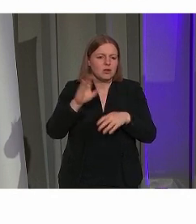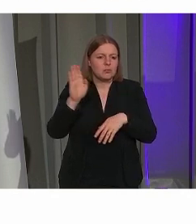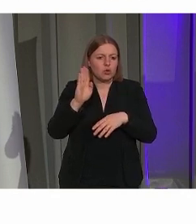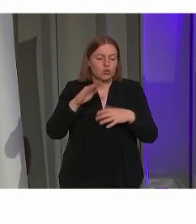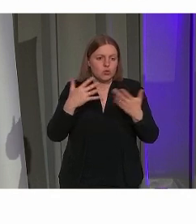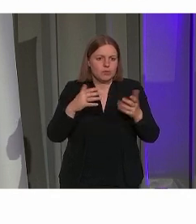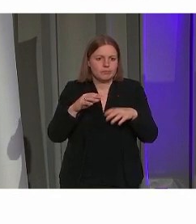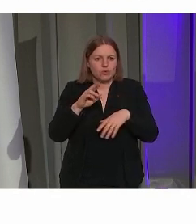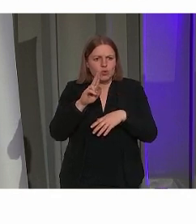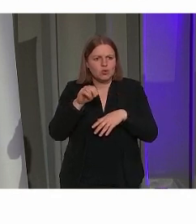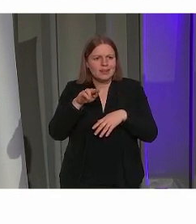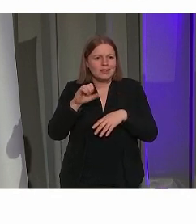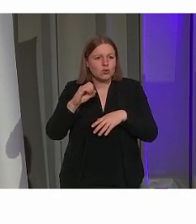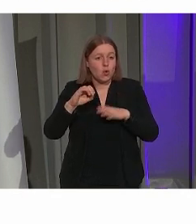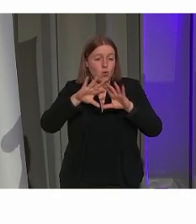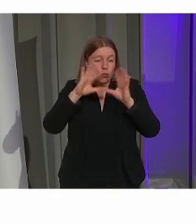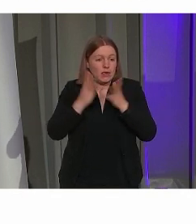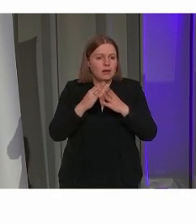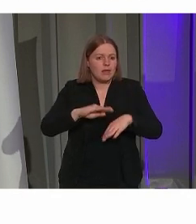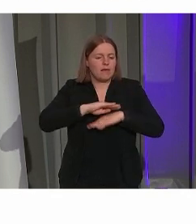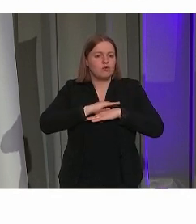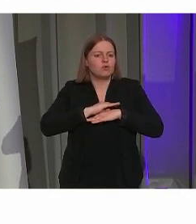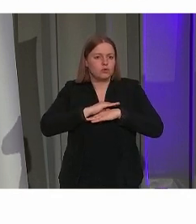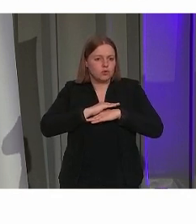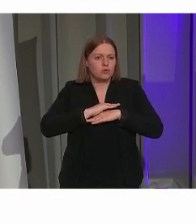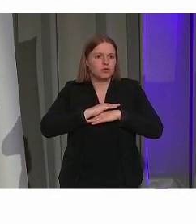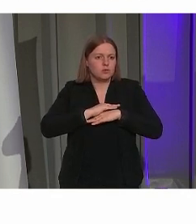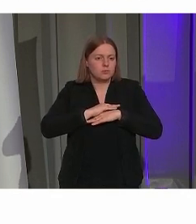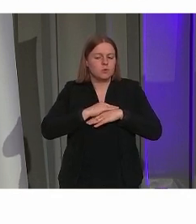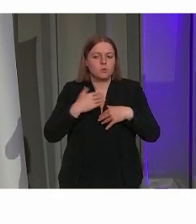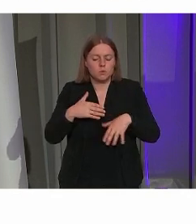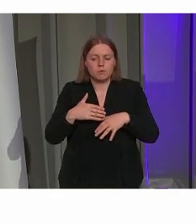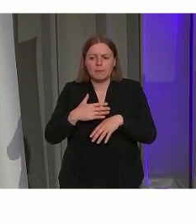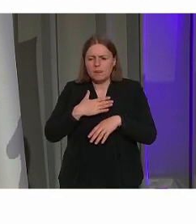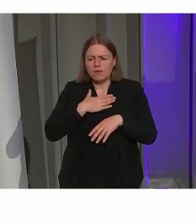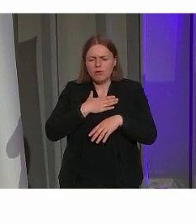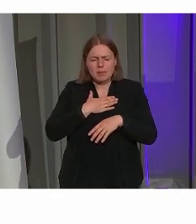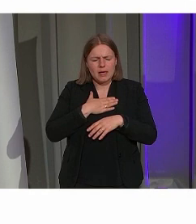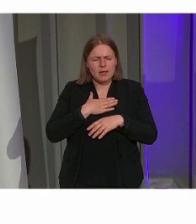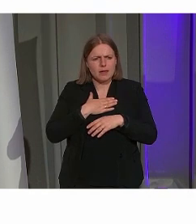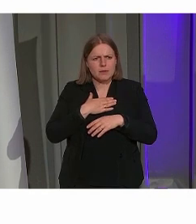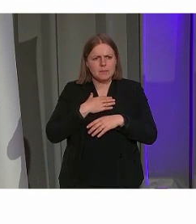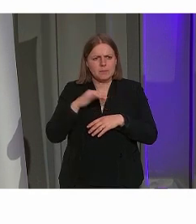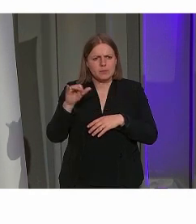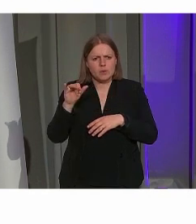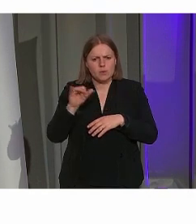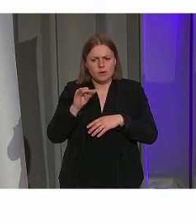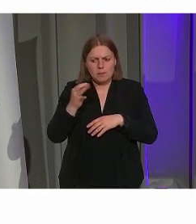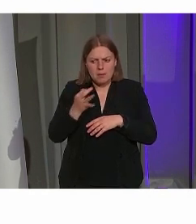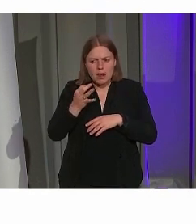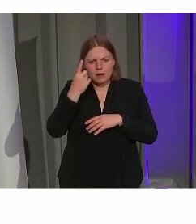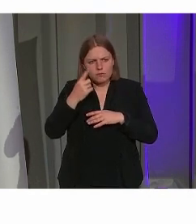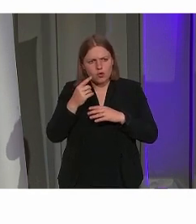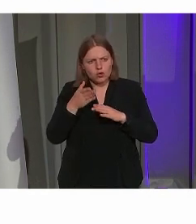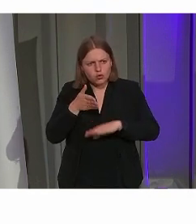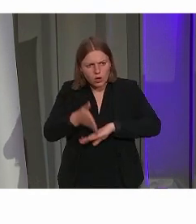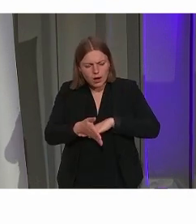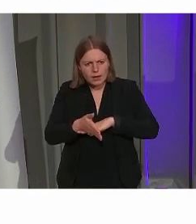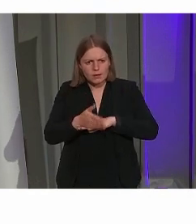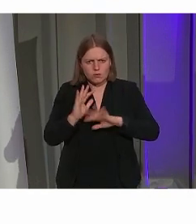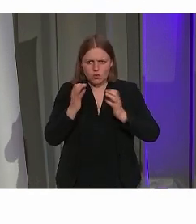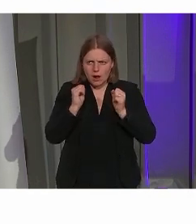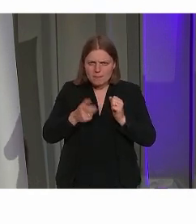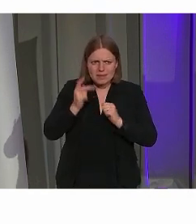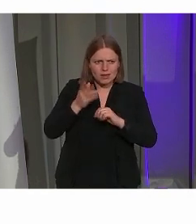city of Bruges is UNESCO World Heritage. That has already been mentioned, and that presents many design challenges, of course.